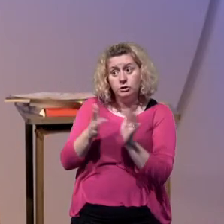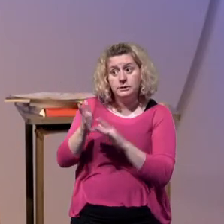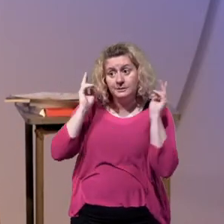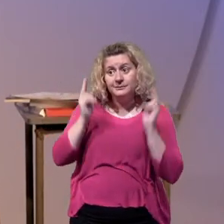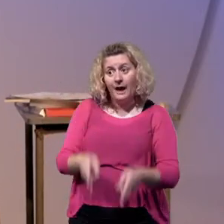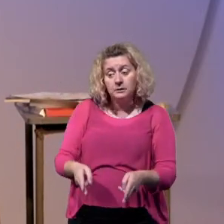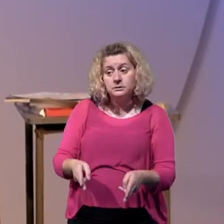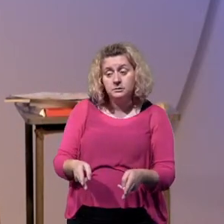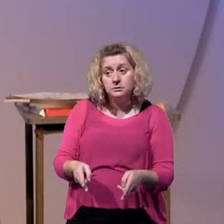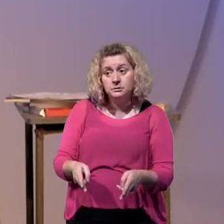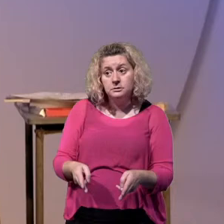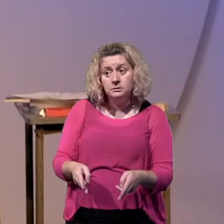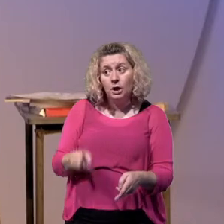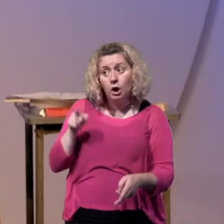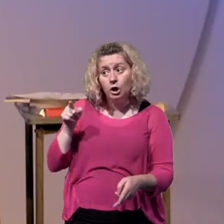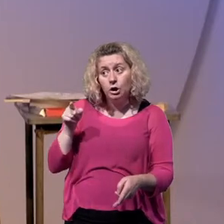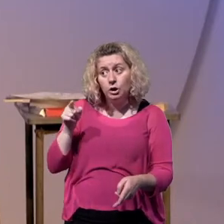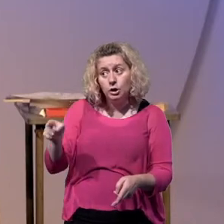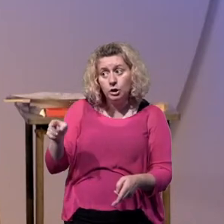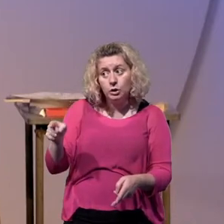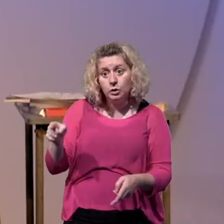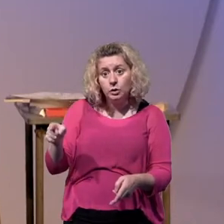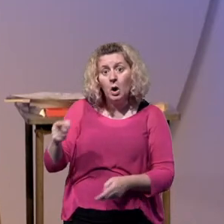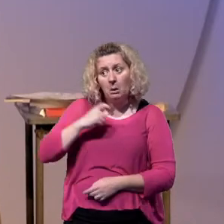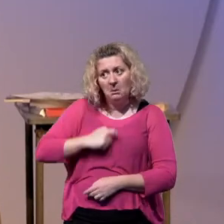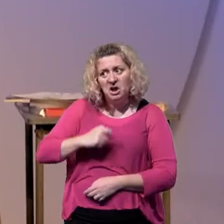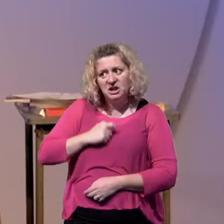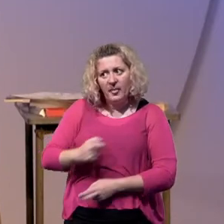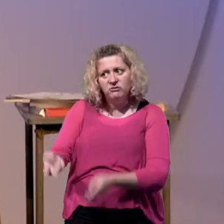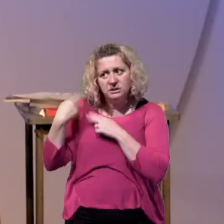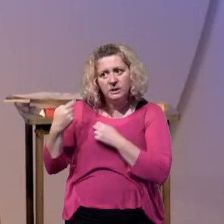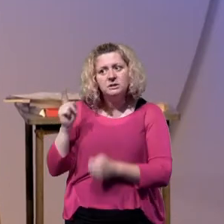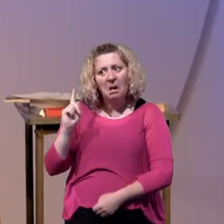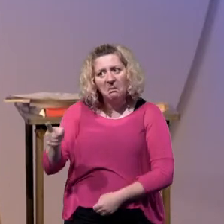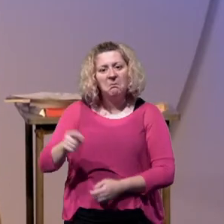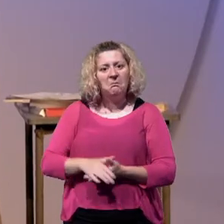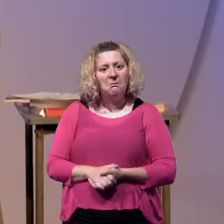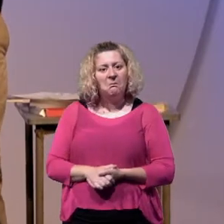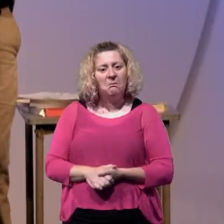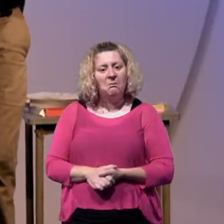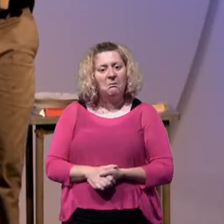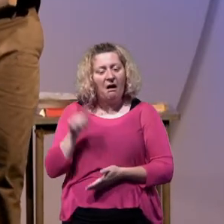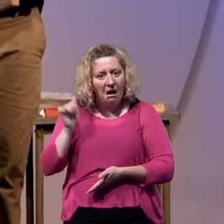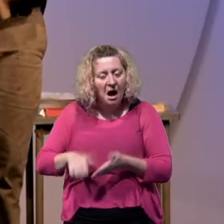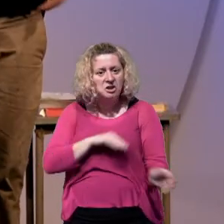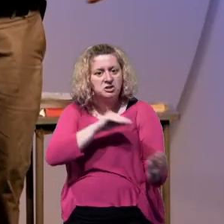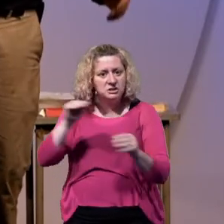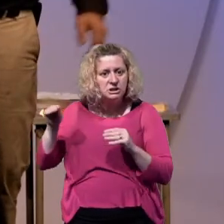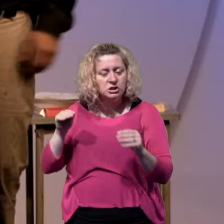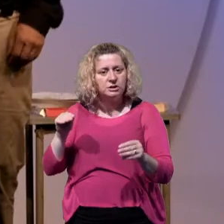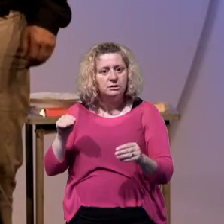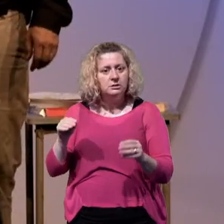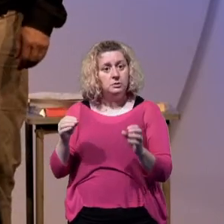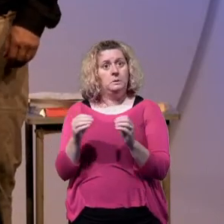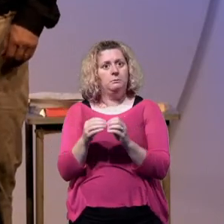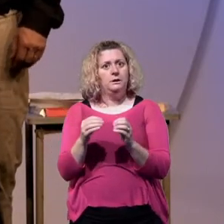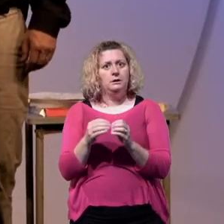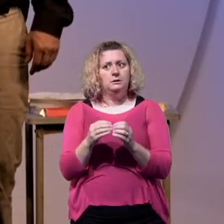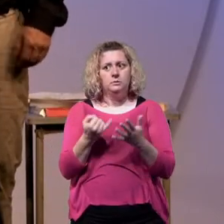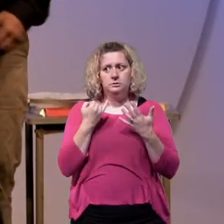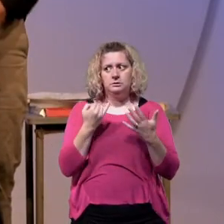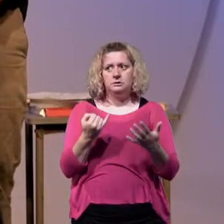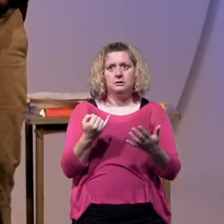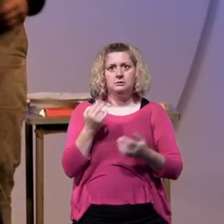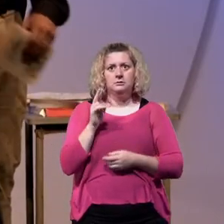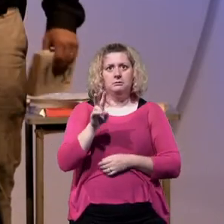dead and that he, Billy, was personally responsible. So Billy, as a six-year-old, looks at the cross and he can't